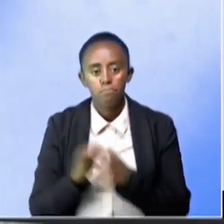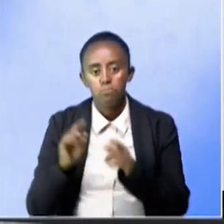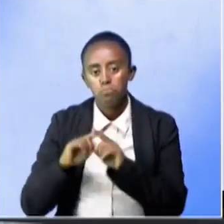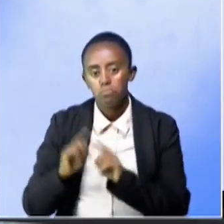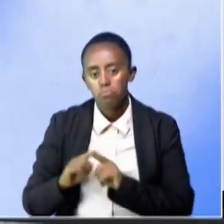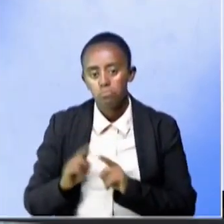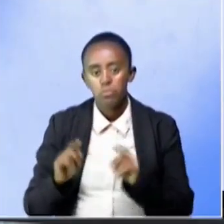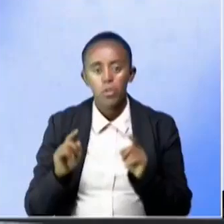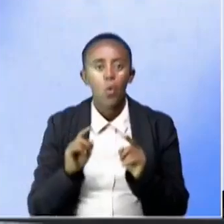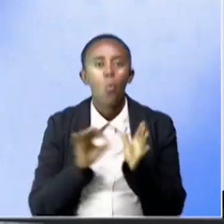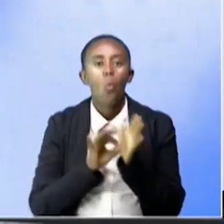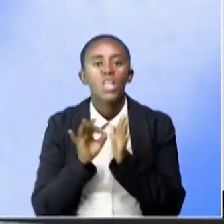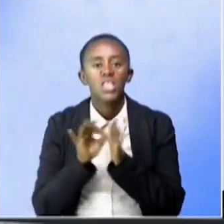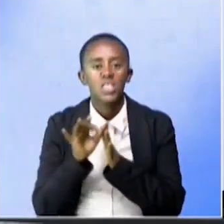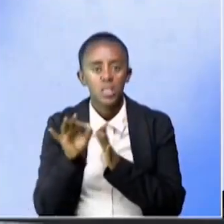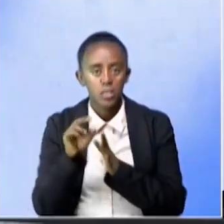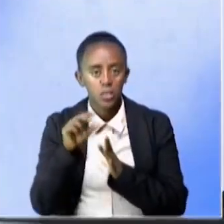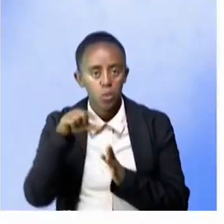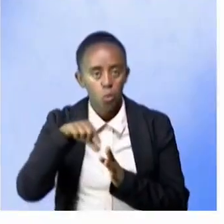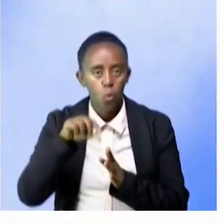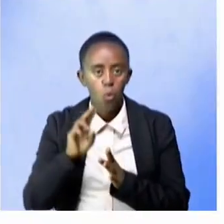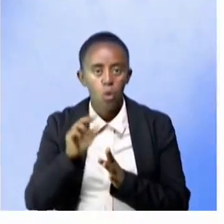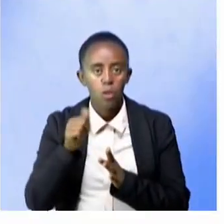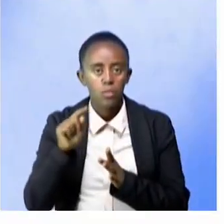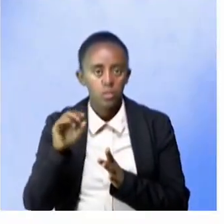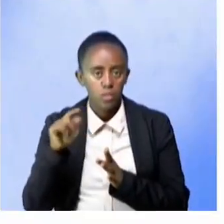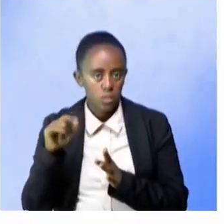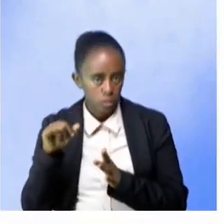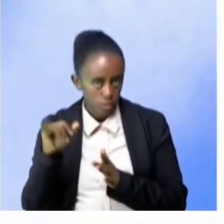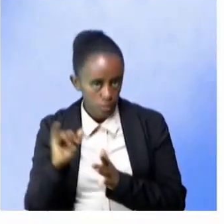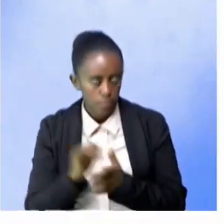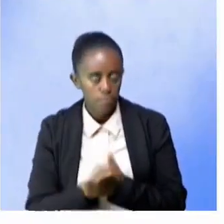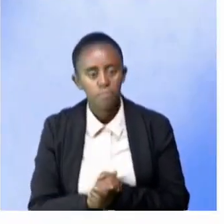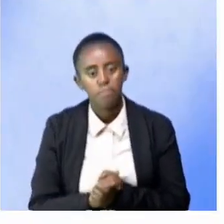examples in the quantity, right? There are